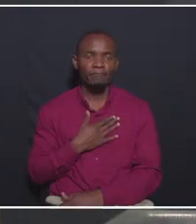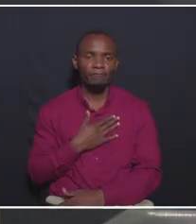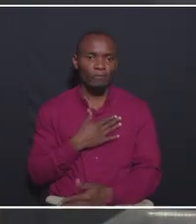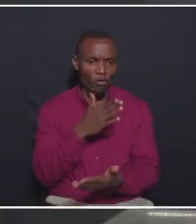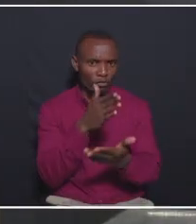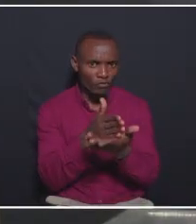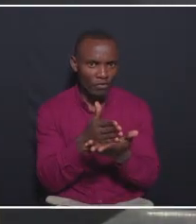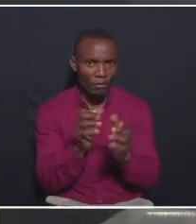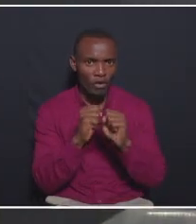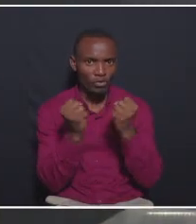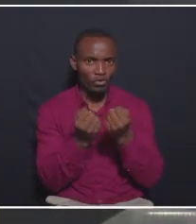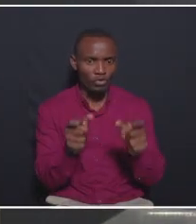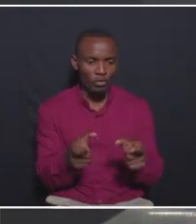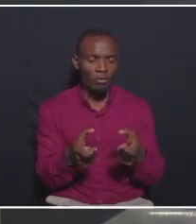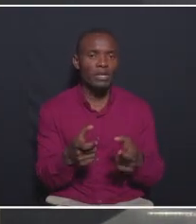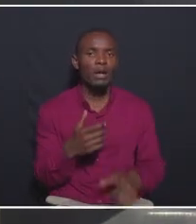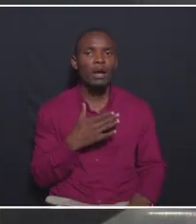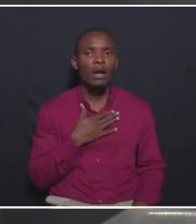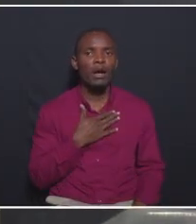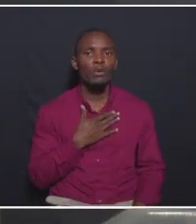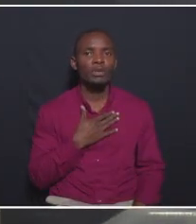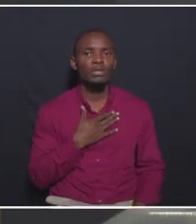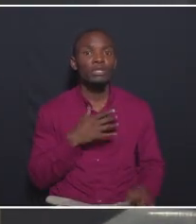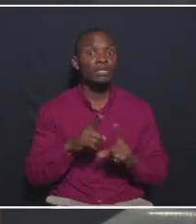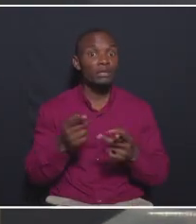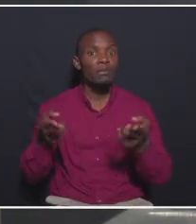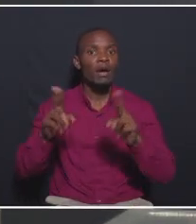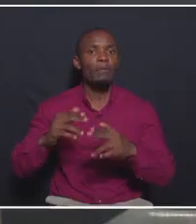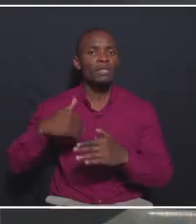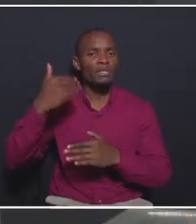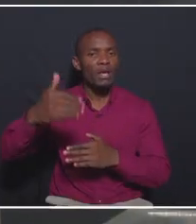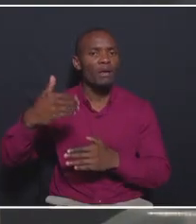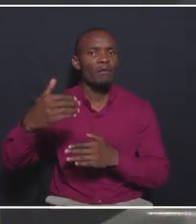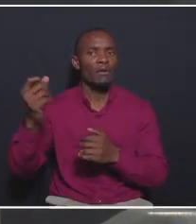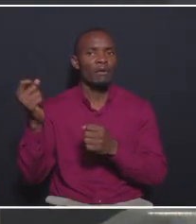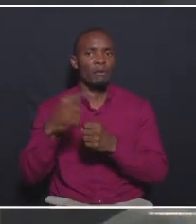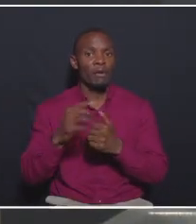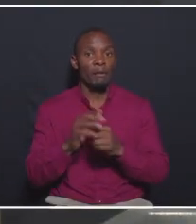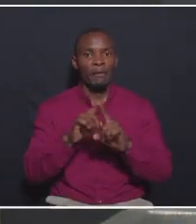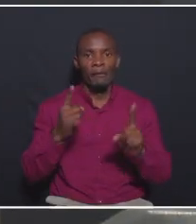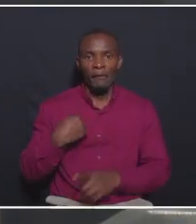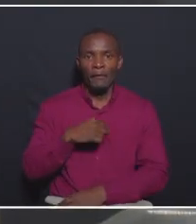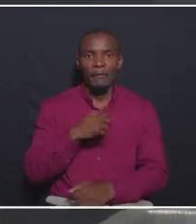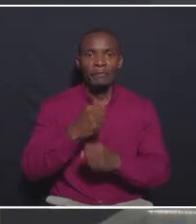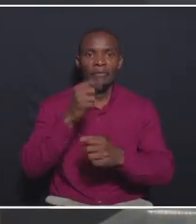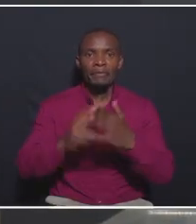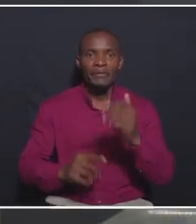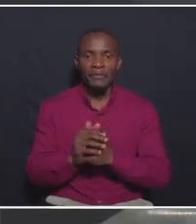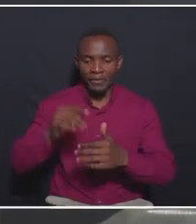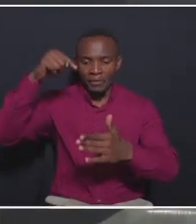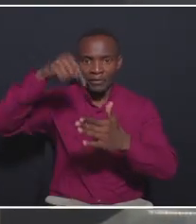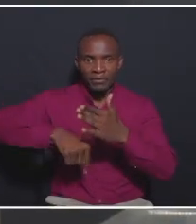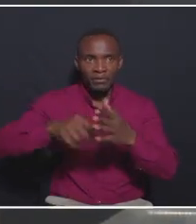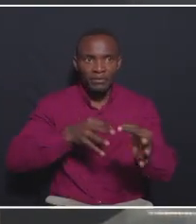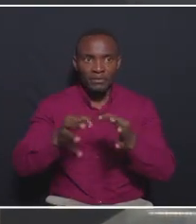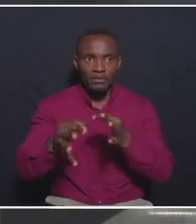information. And so it'll happen hopefully every month, but we're going to go in depth as to how best to go